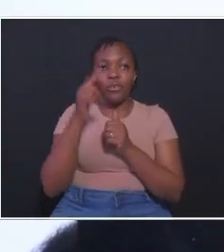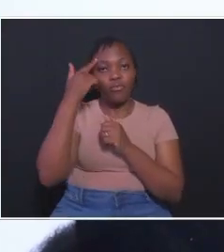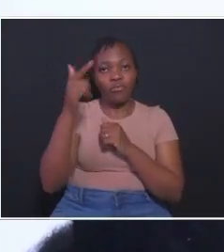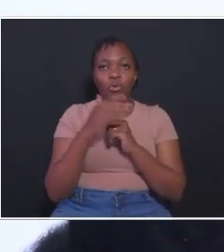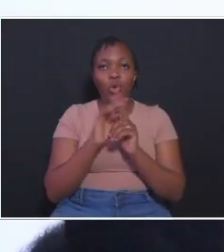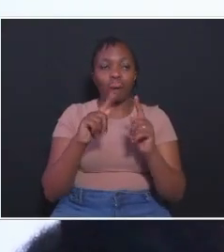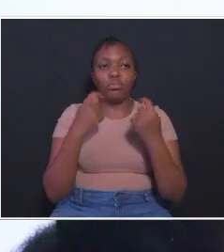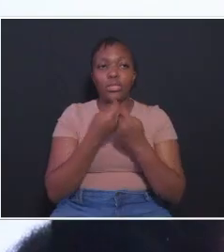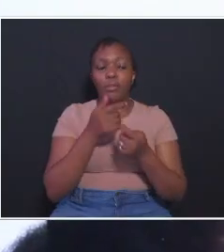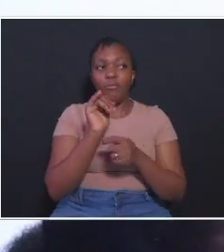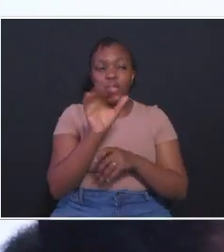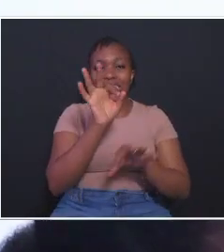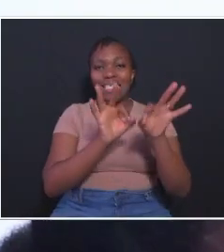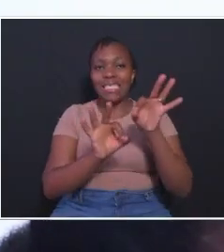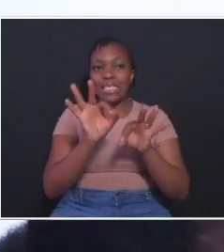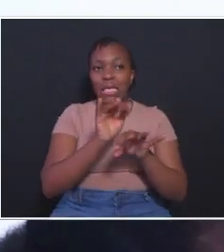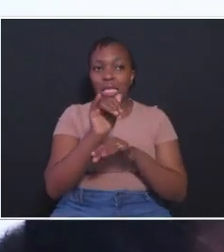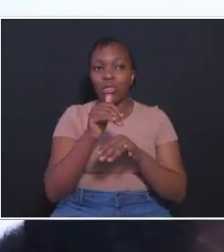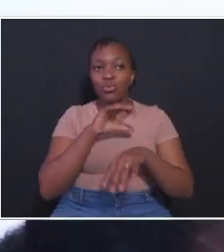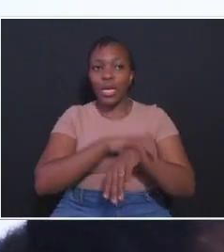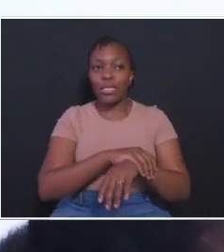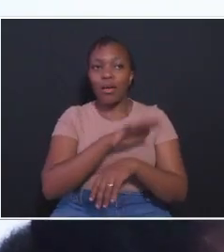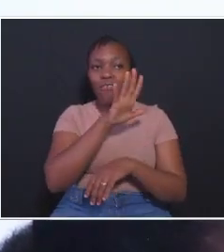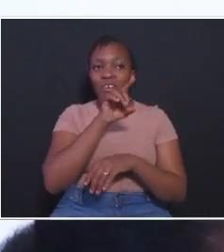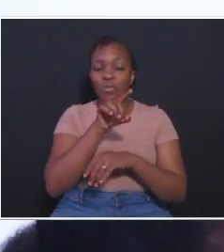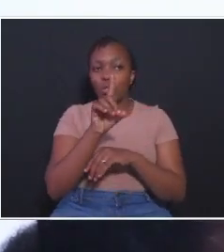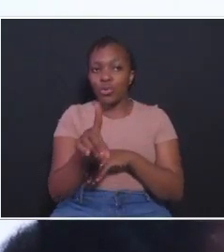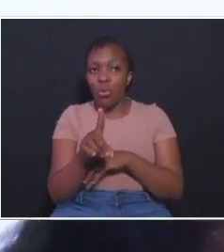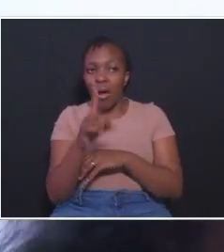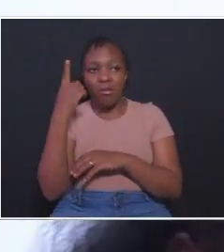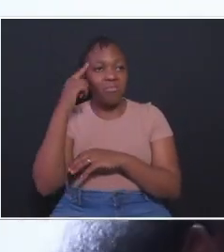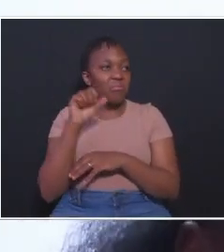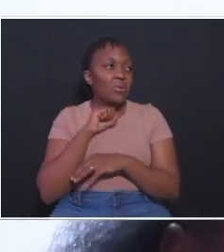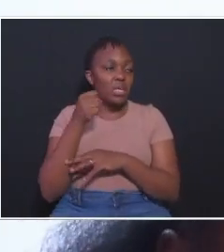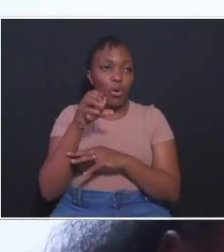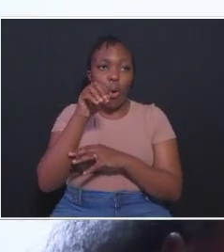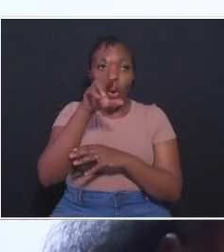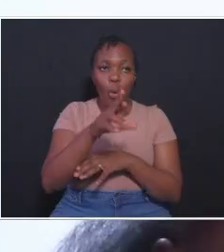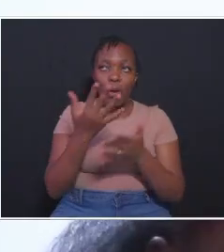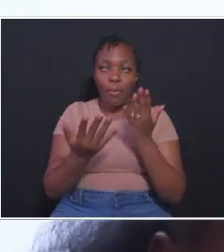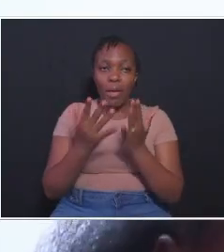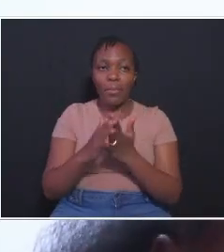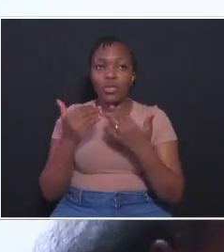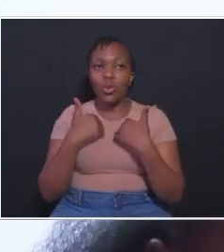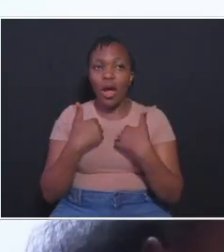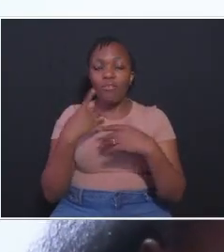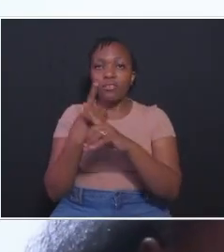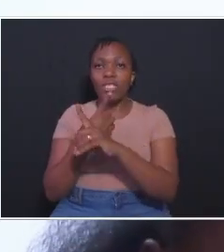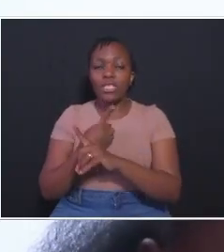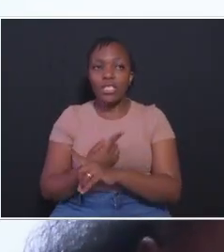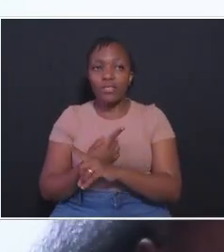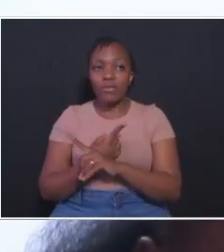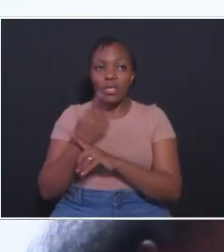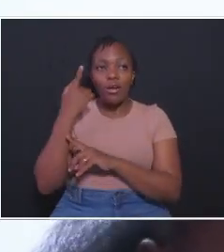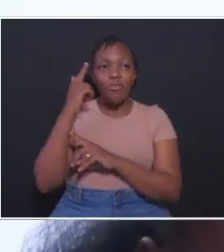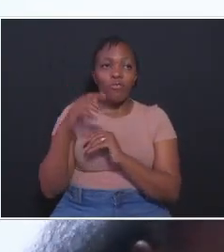design, to have 5.1 or surround sound to immerse the audience in different audio platforms?